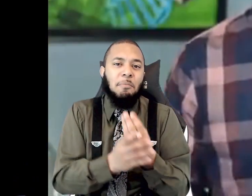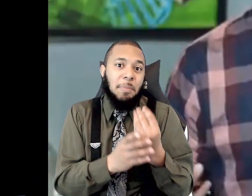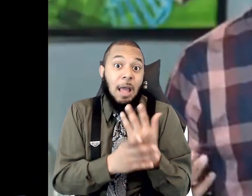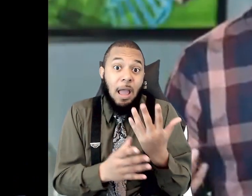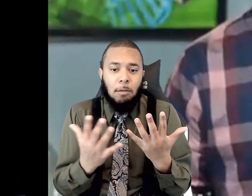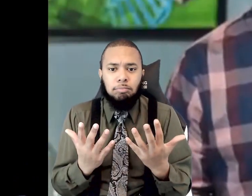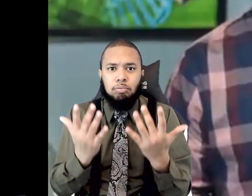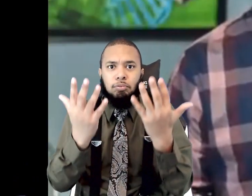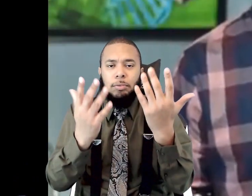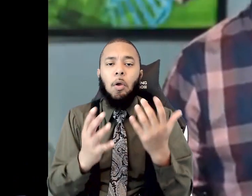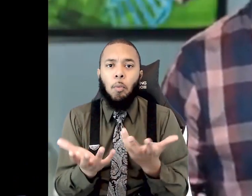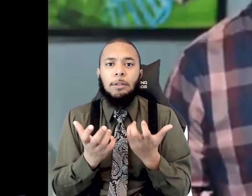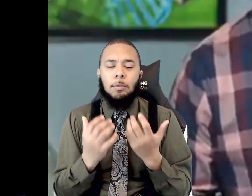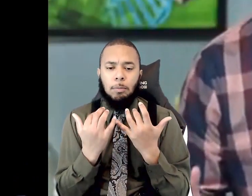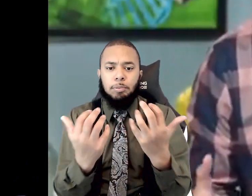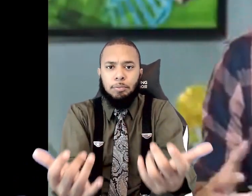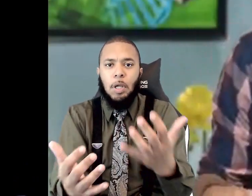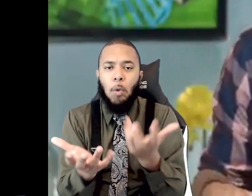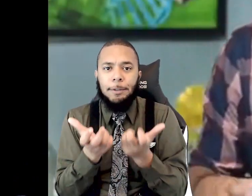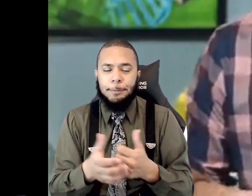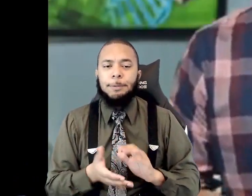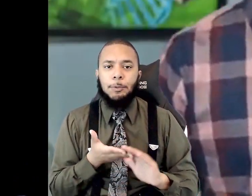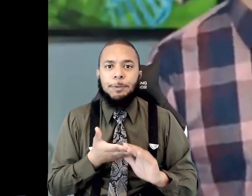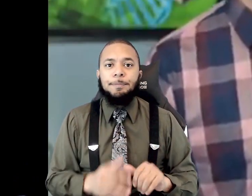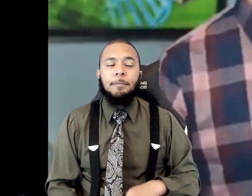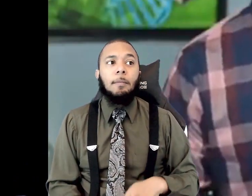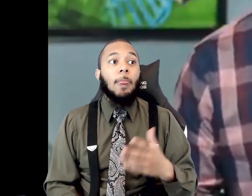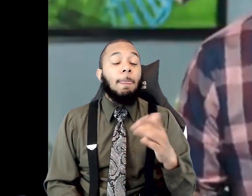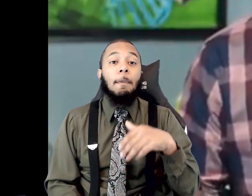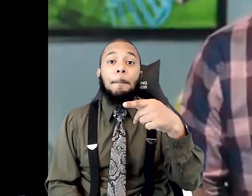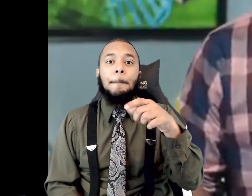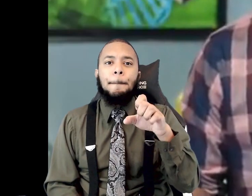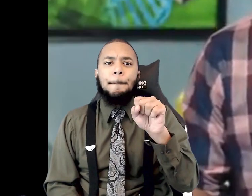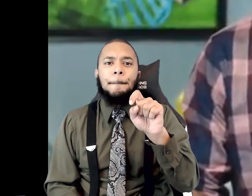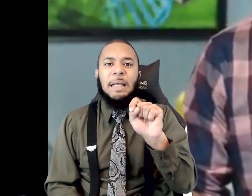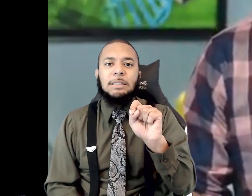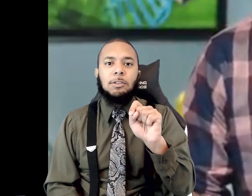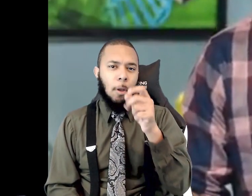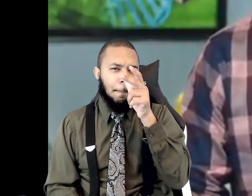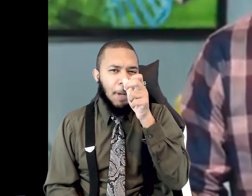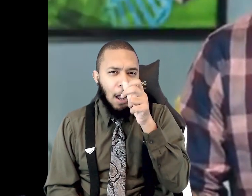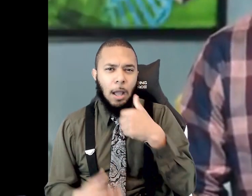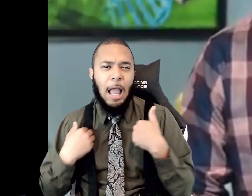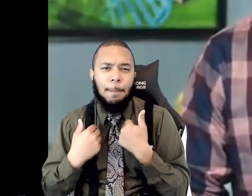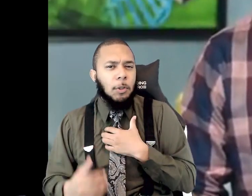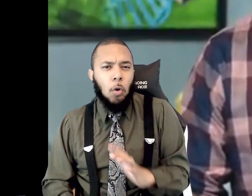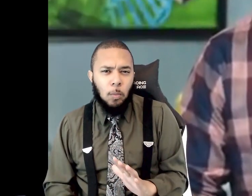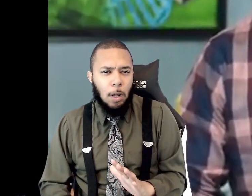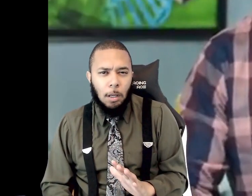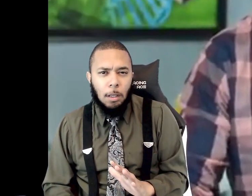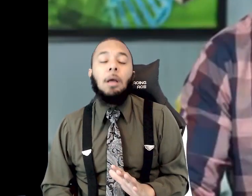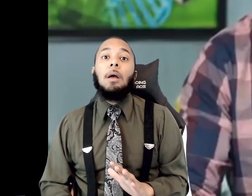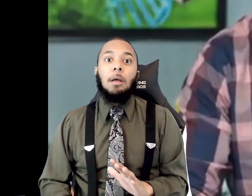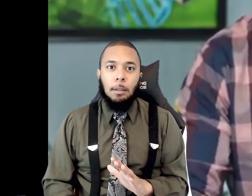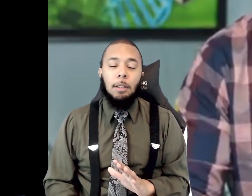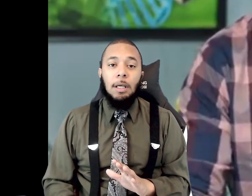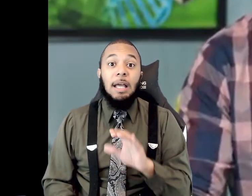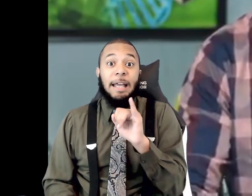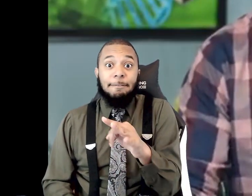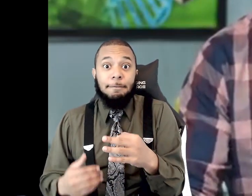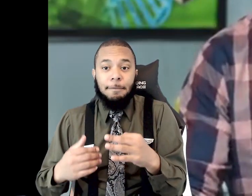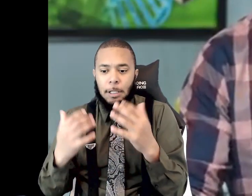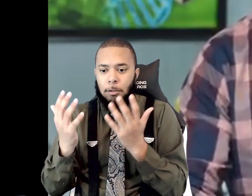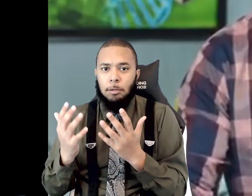The control of pest and potential disease-causing species. Okay, so when you think about, if you have